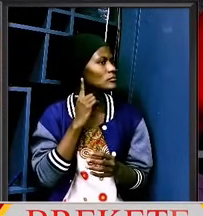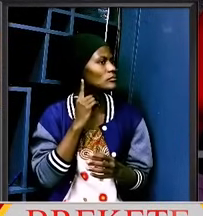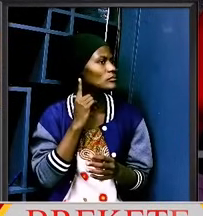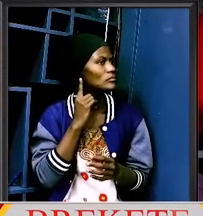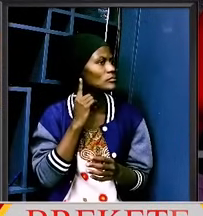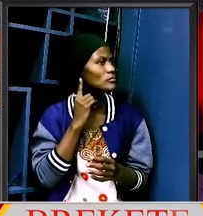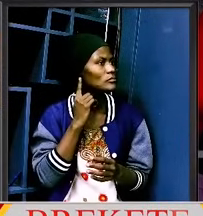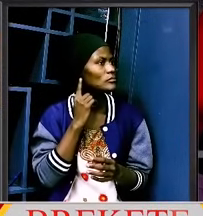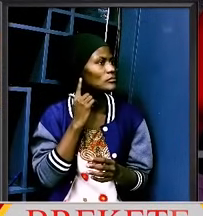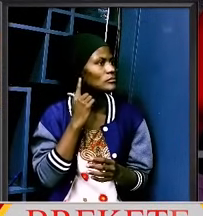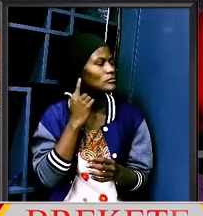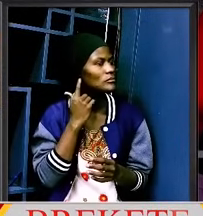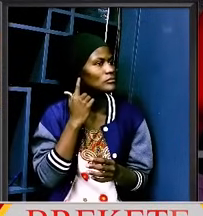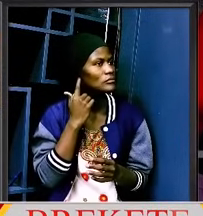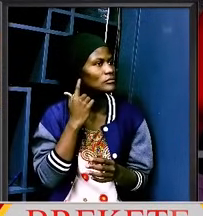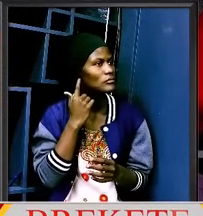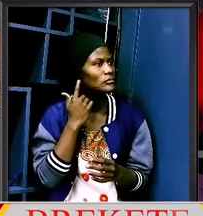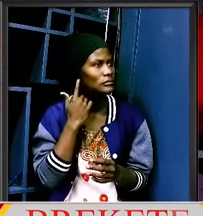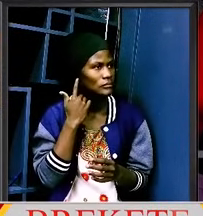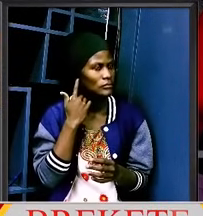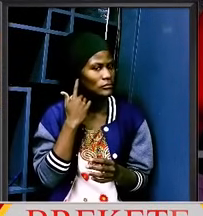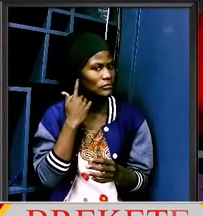My ordinary president. Yes, sir. My dear.